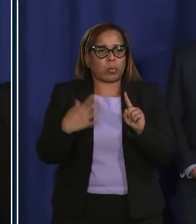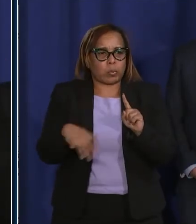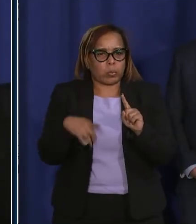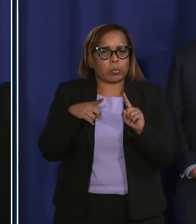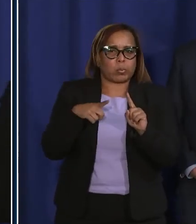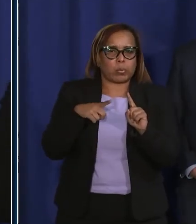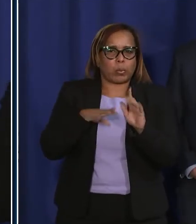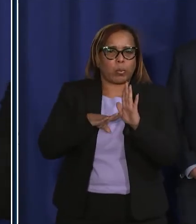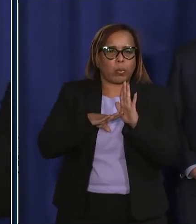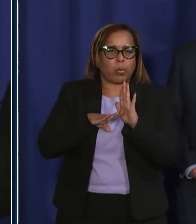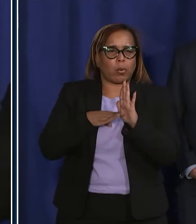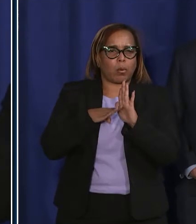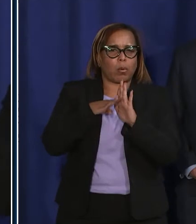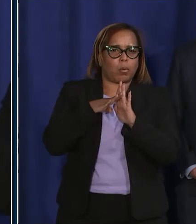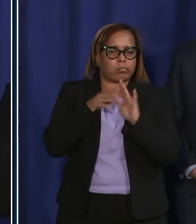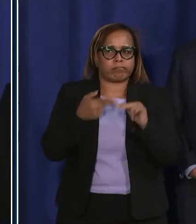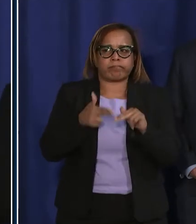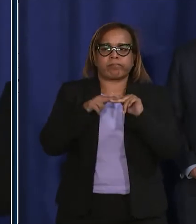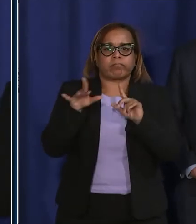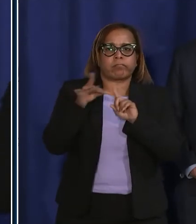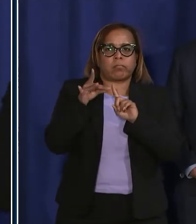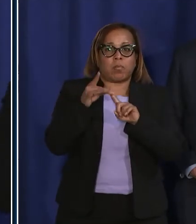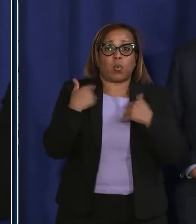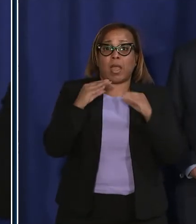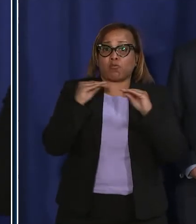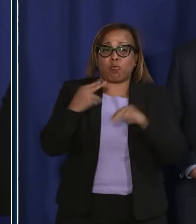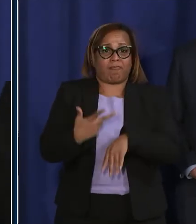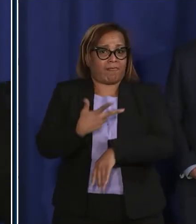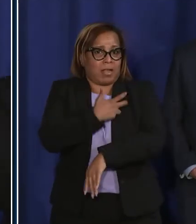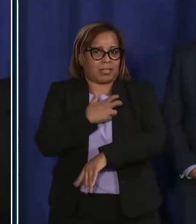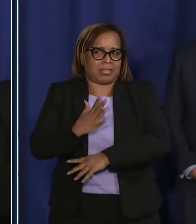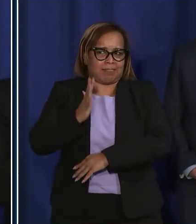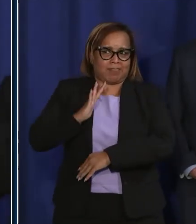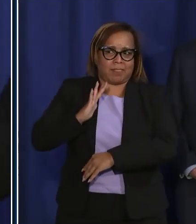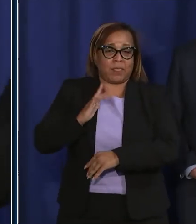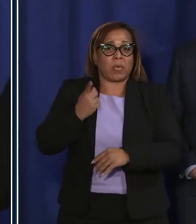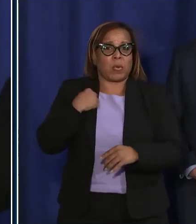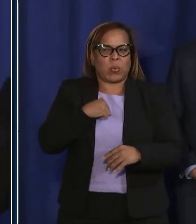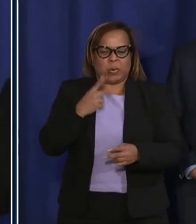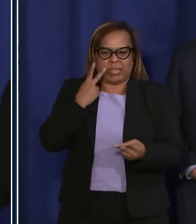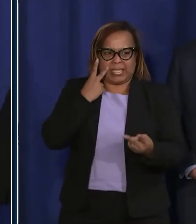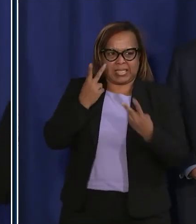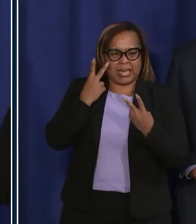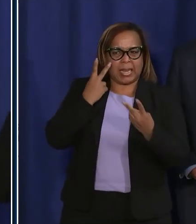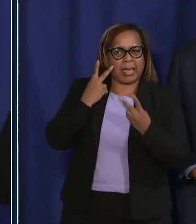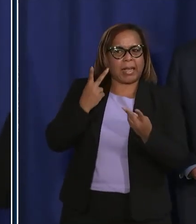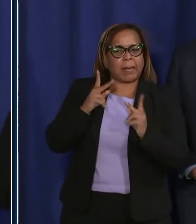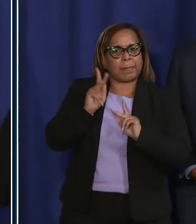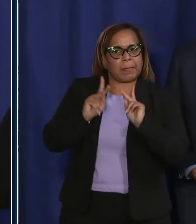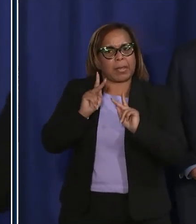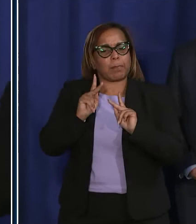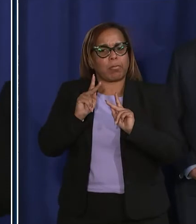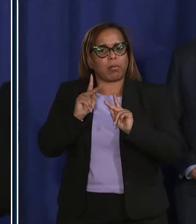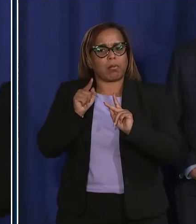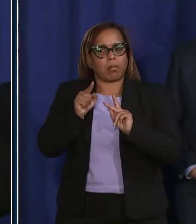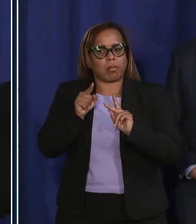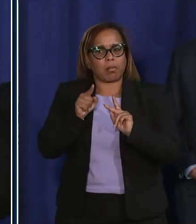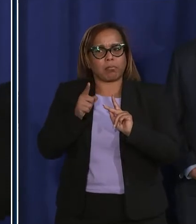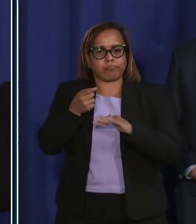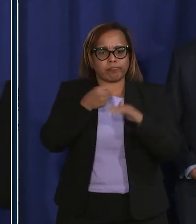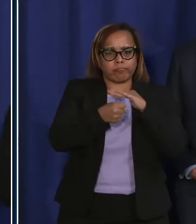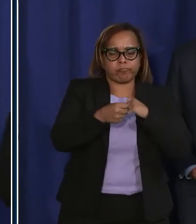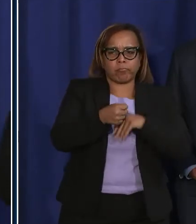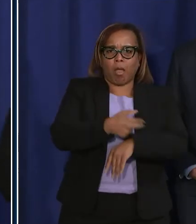substantial surge in cases. We had no vaccines at that point. We were seeing people going into